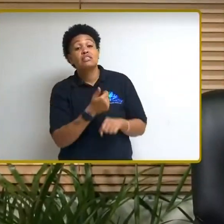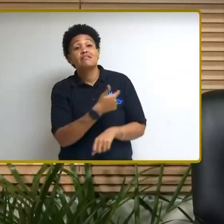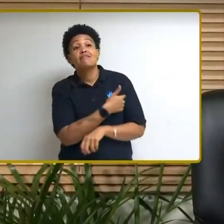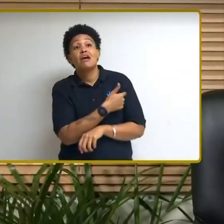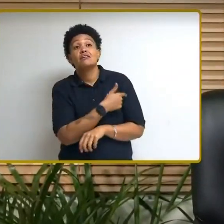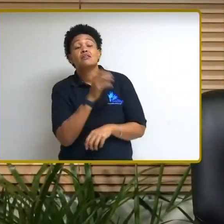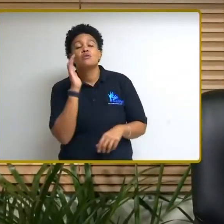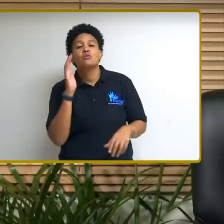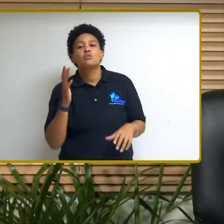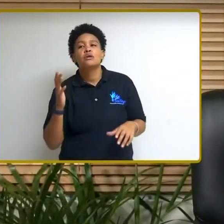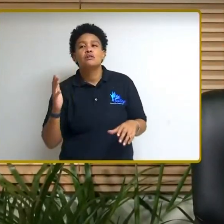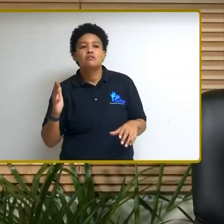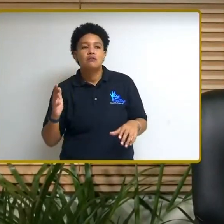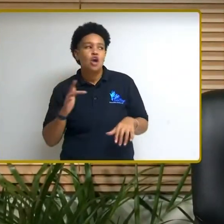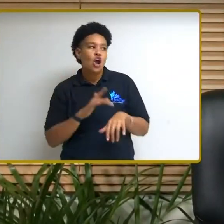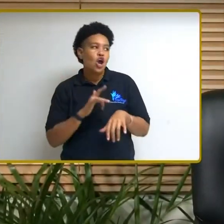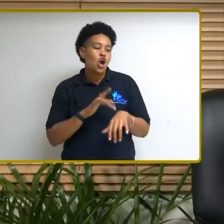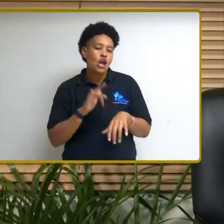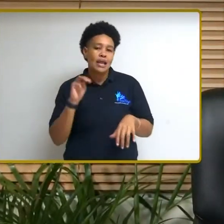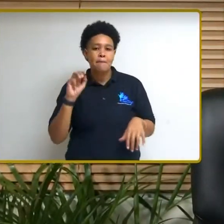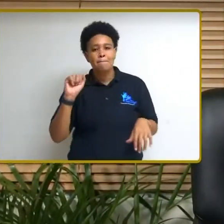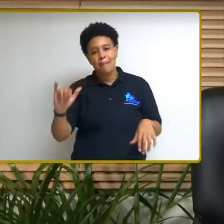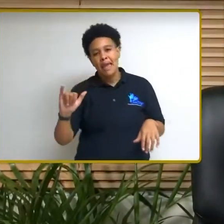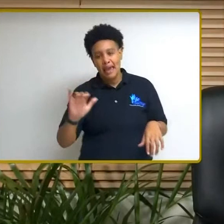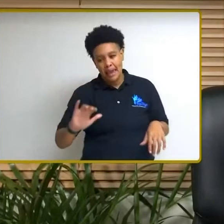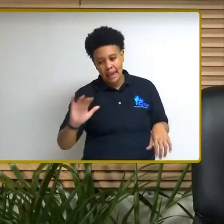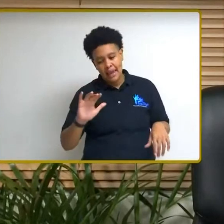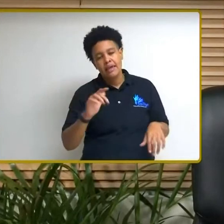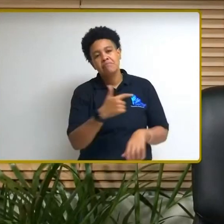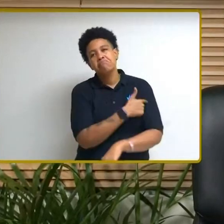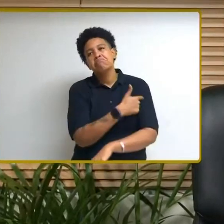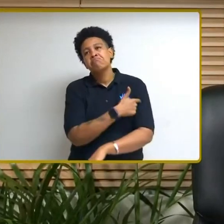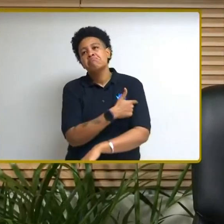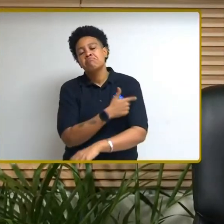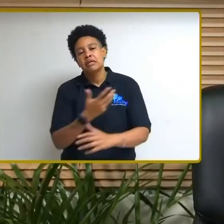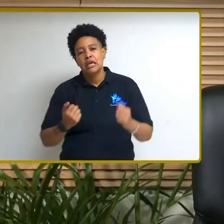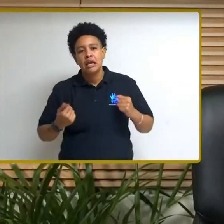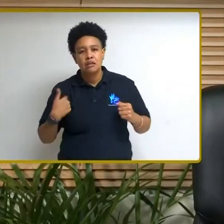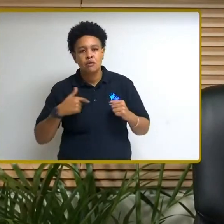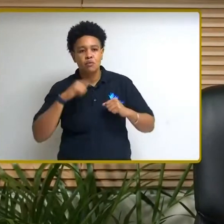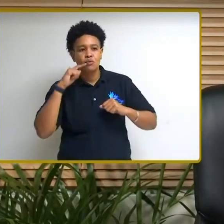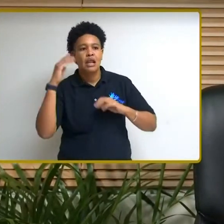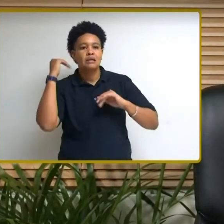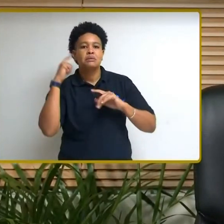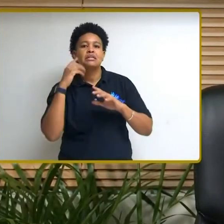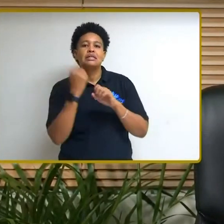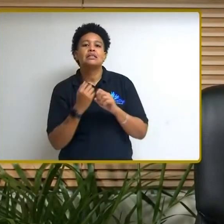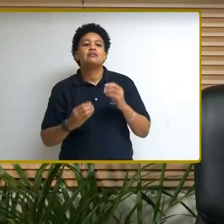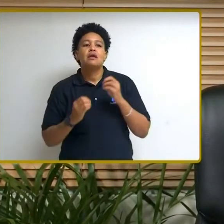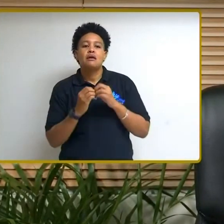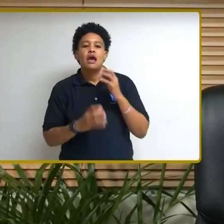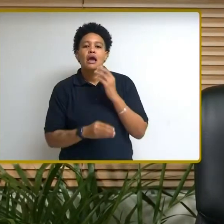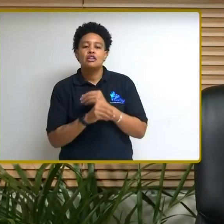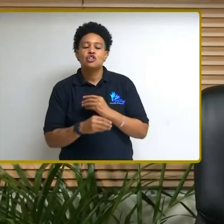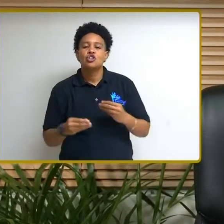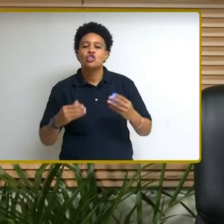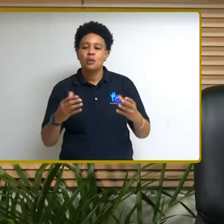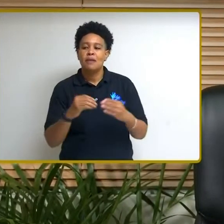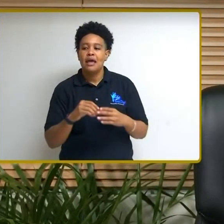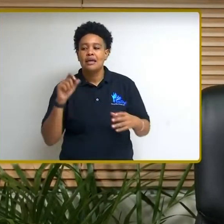earlier would be early May. And we do anticipate getting additional supplies in